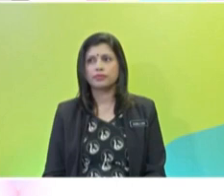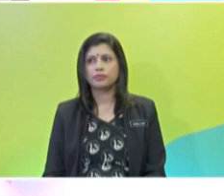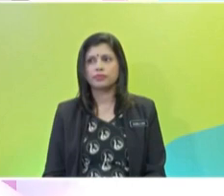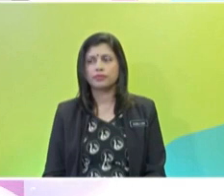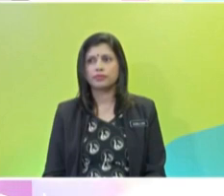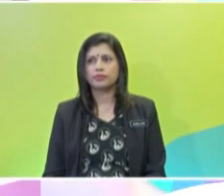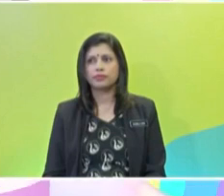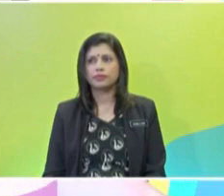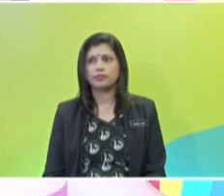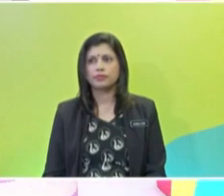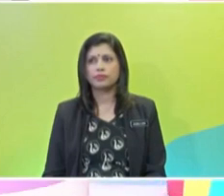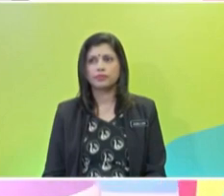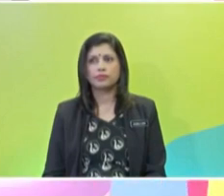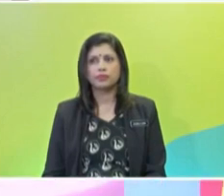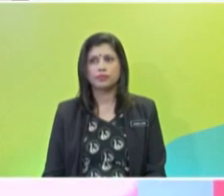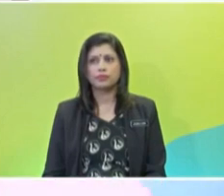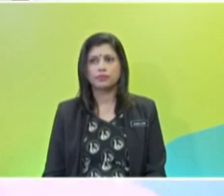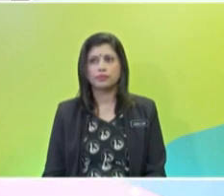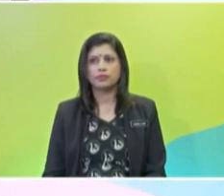5. Which picture is it?